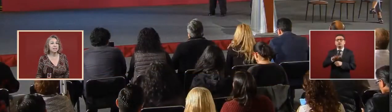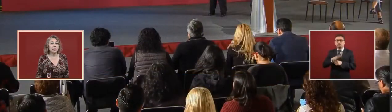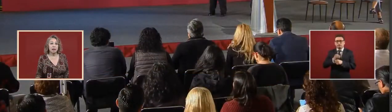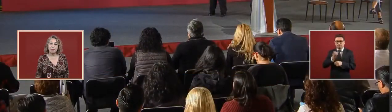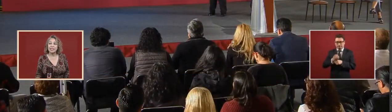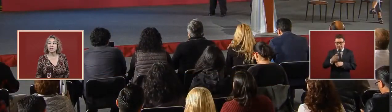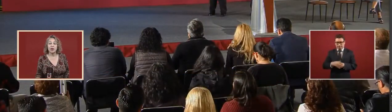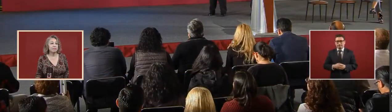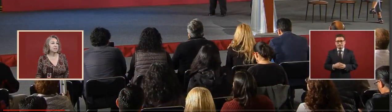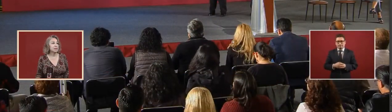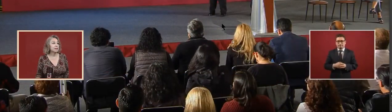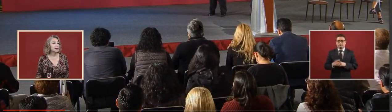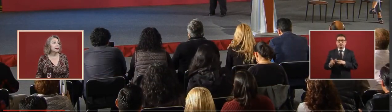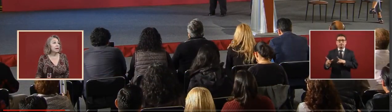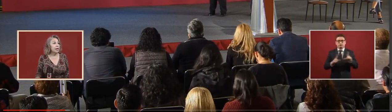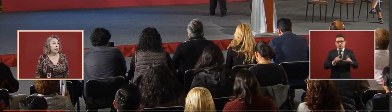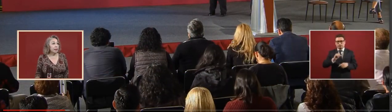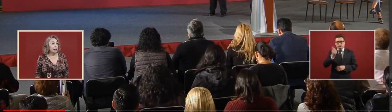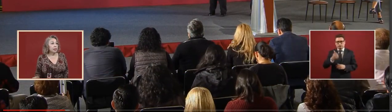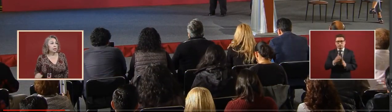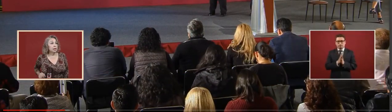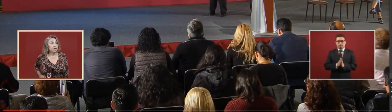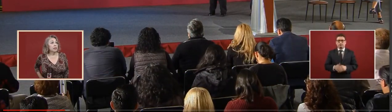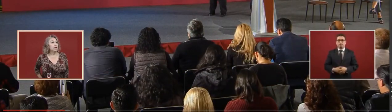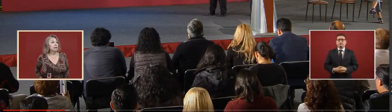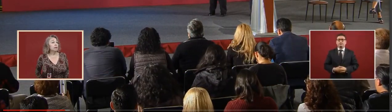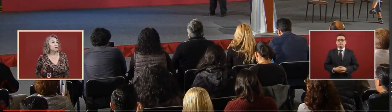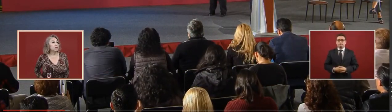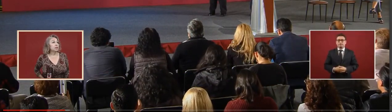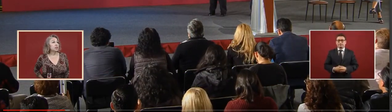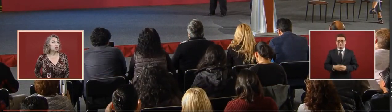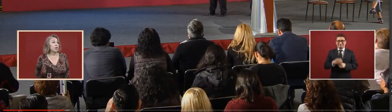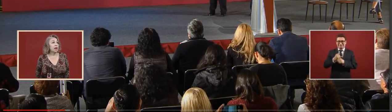graves, mass graves. De la